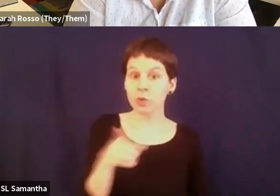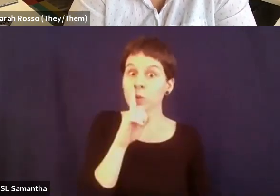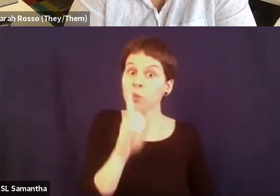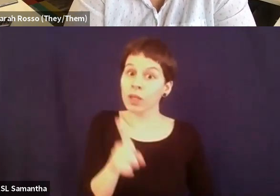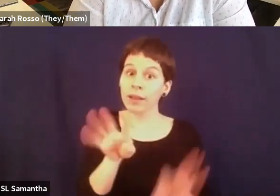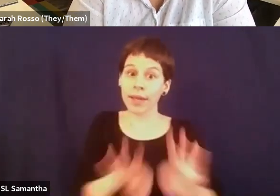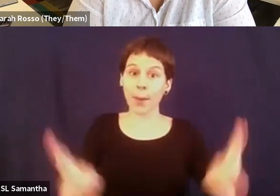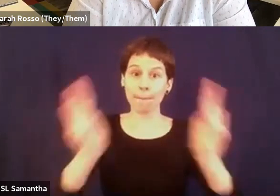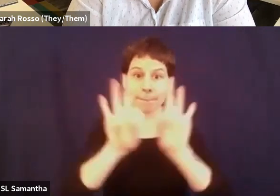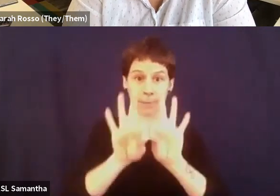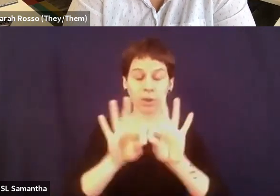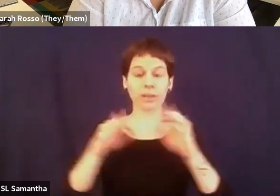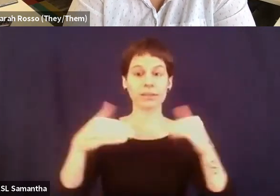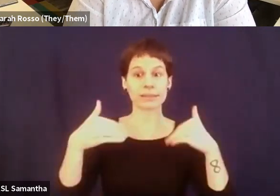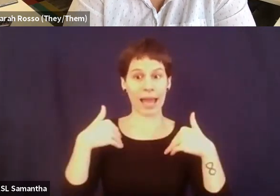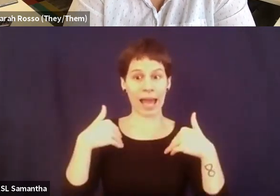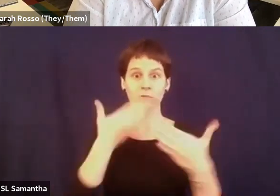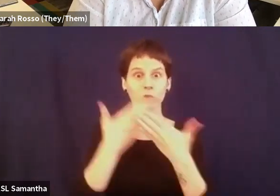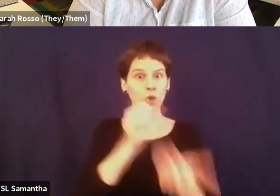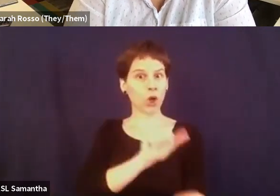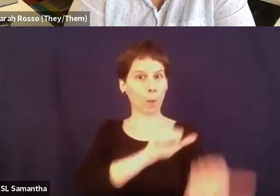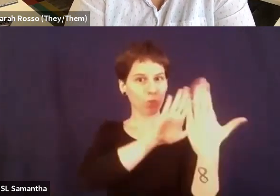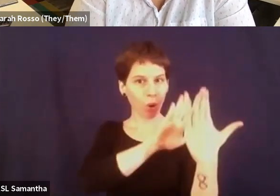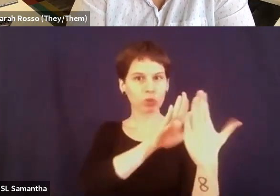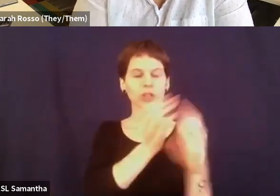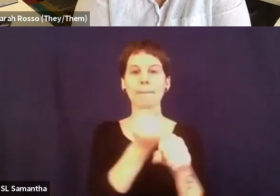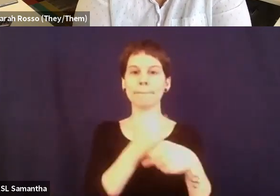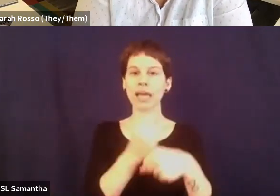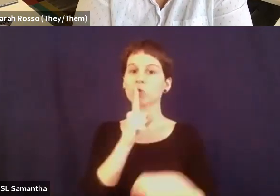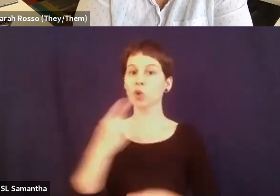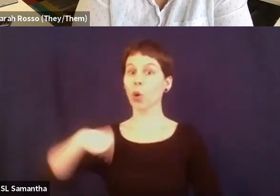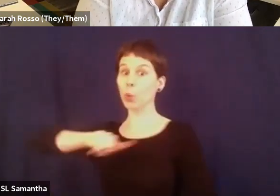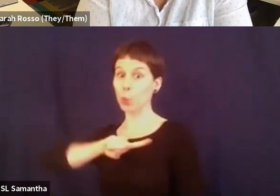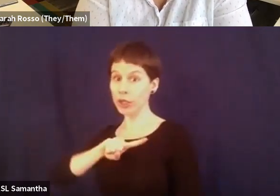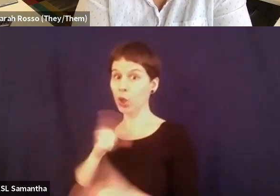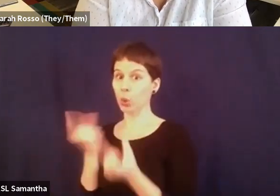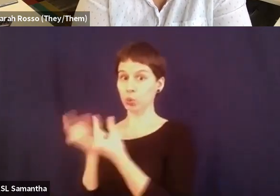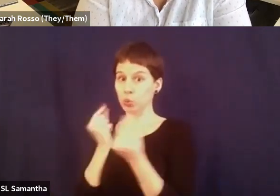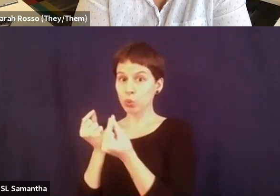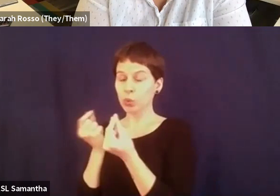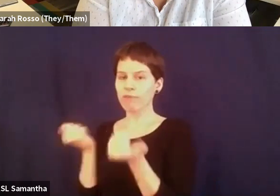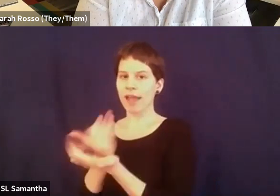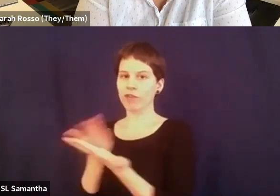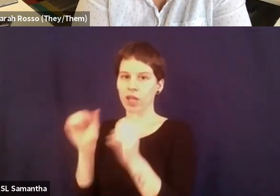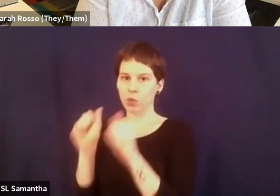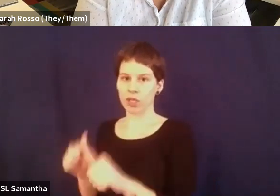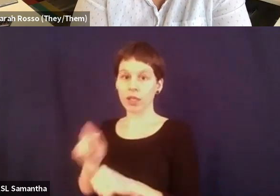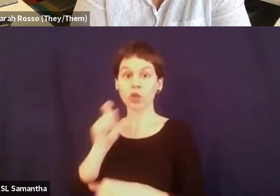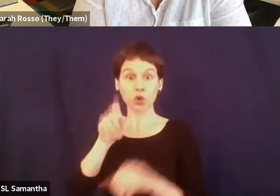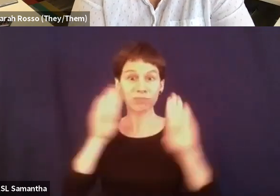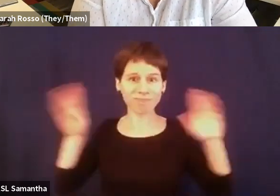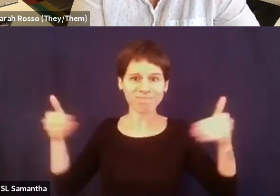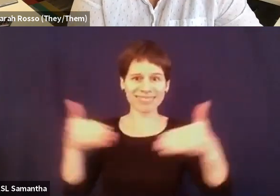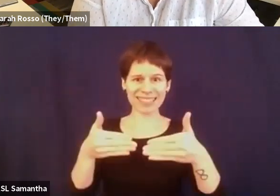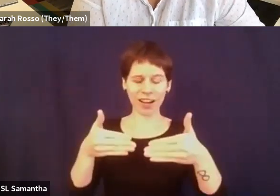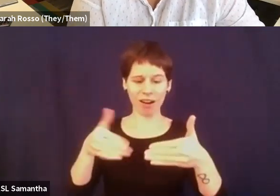have a nuanced approach and make sure that we're doing everything we can. And our programs really should center those experiences, because